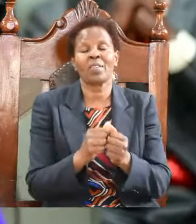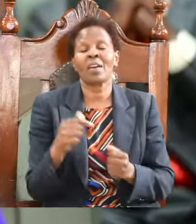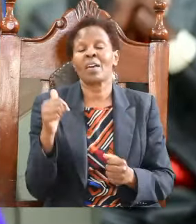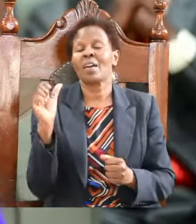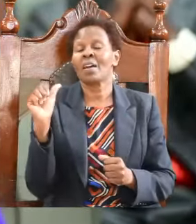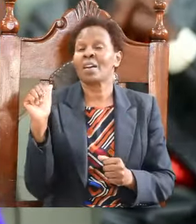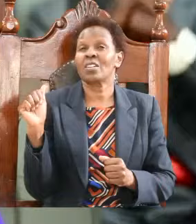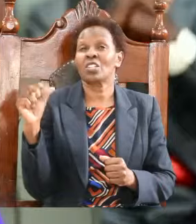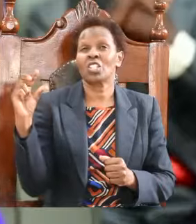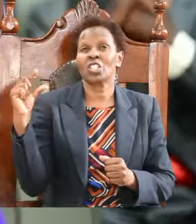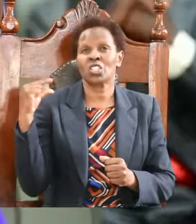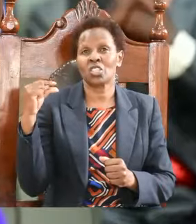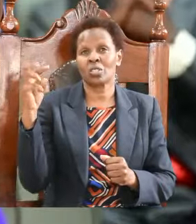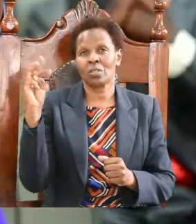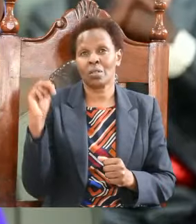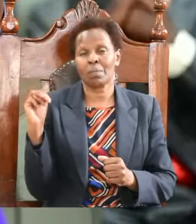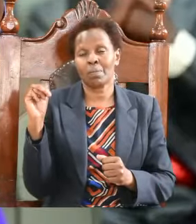AGM.